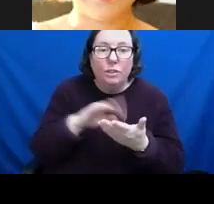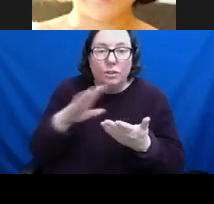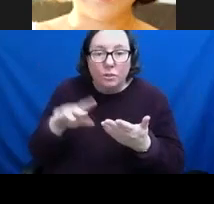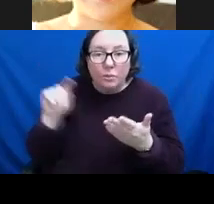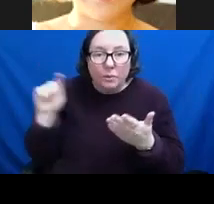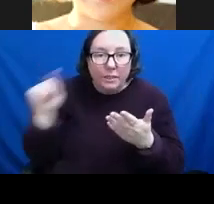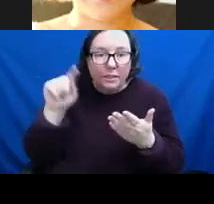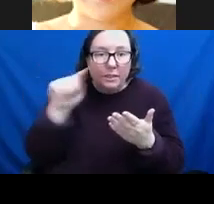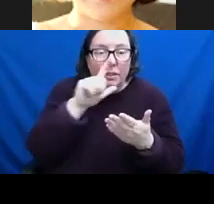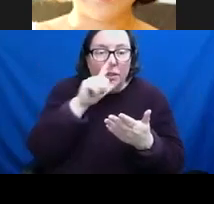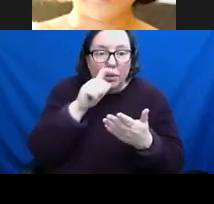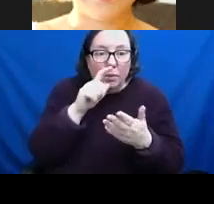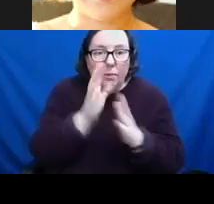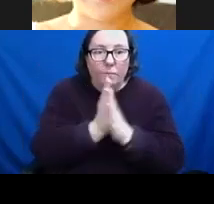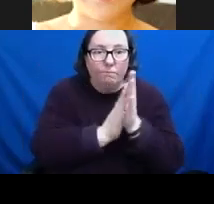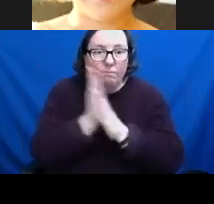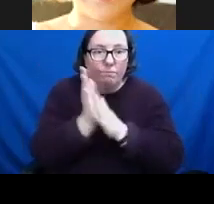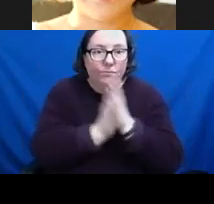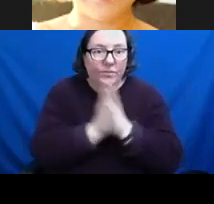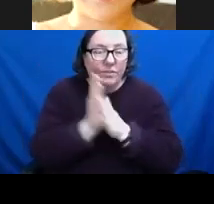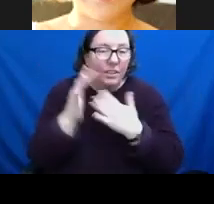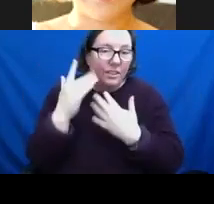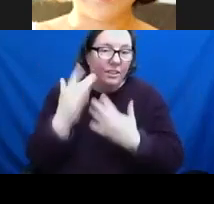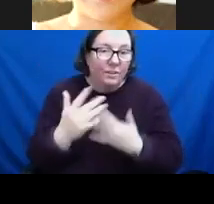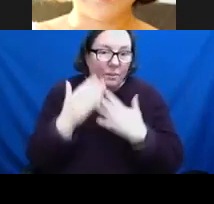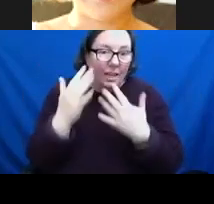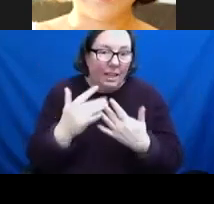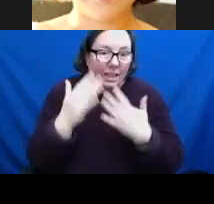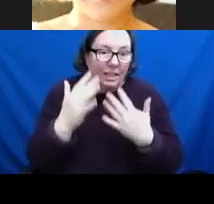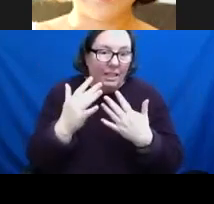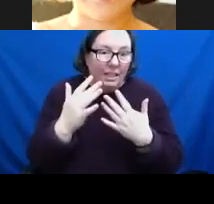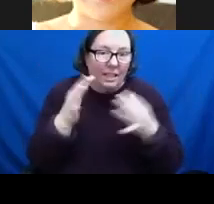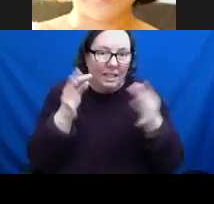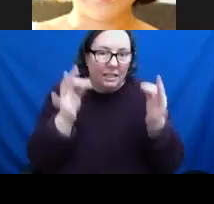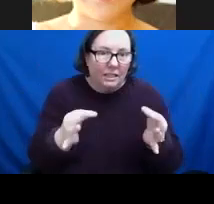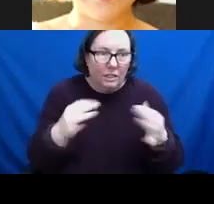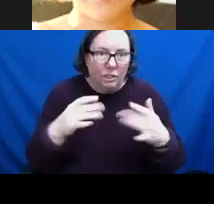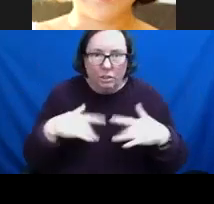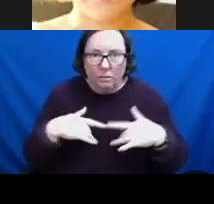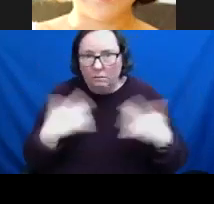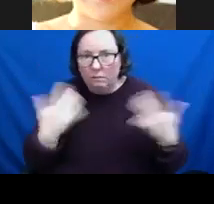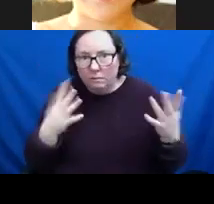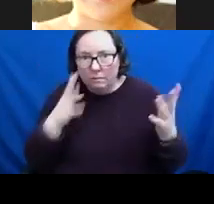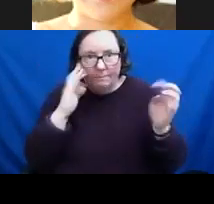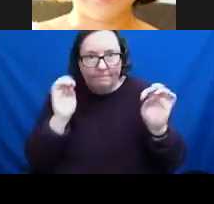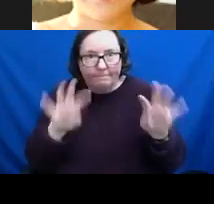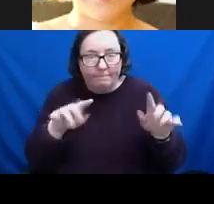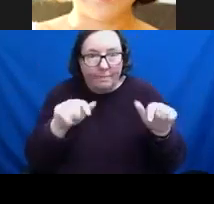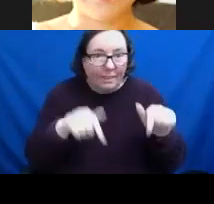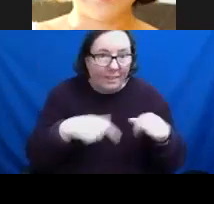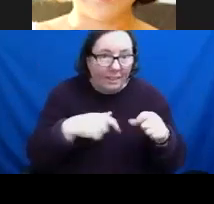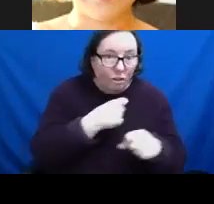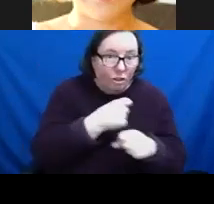who are so anxiously awaiting a decision with respect to this